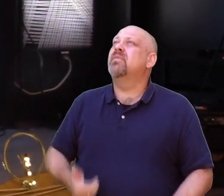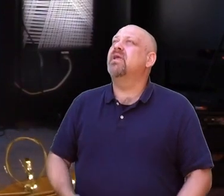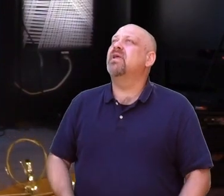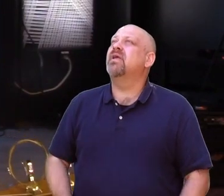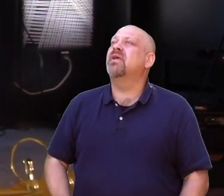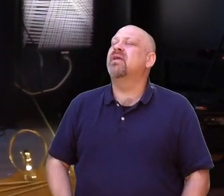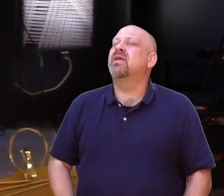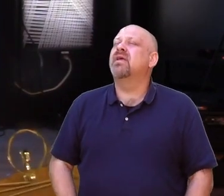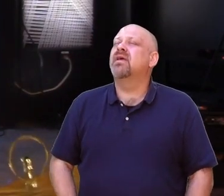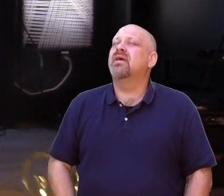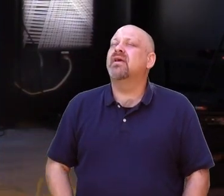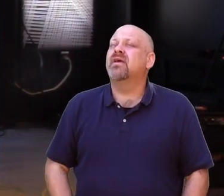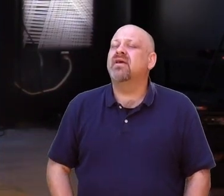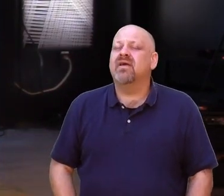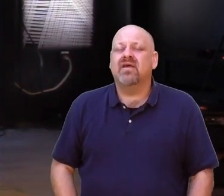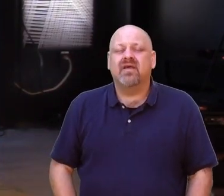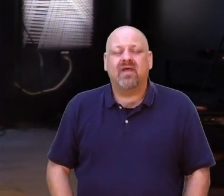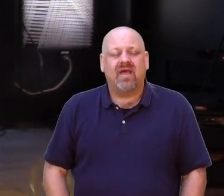welcome me?